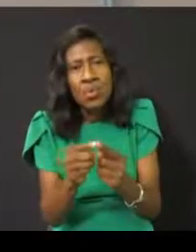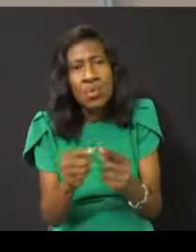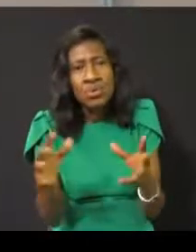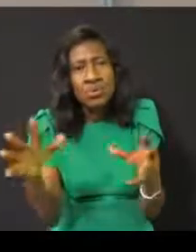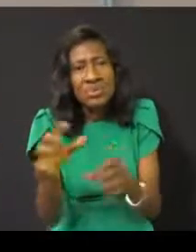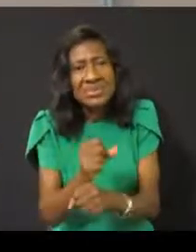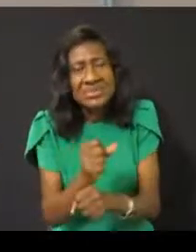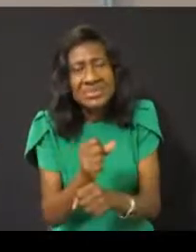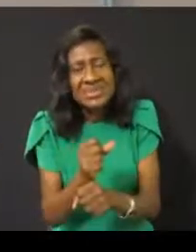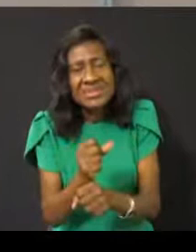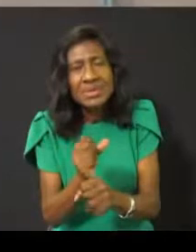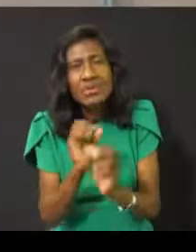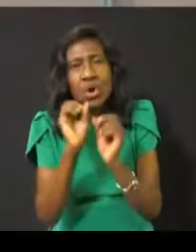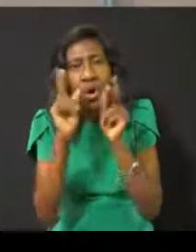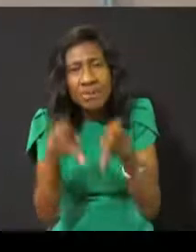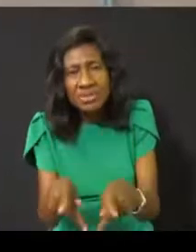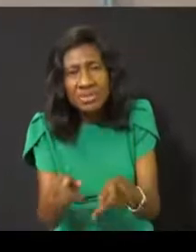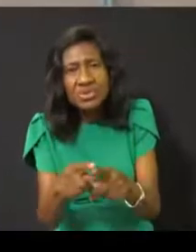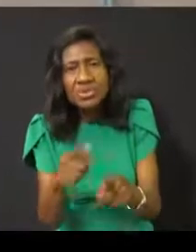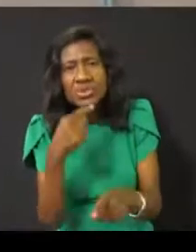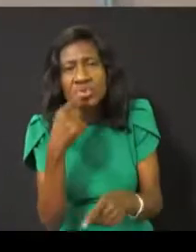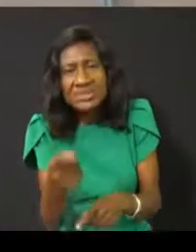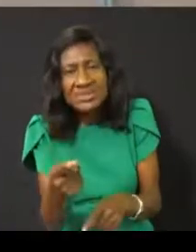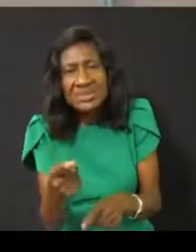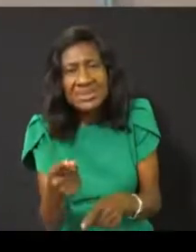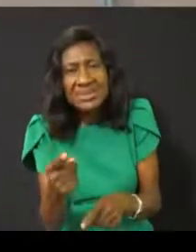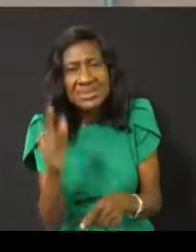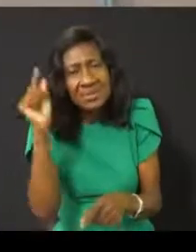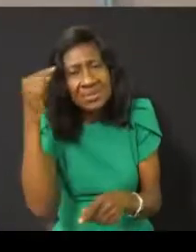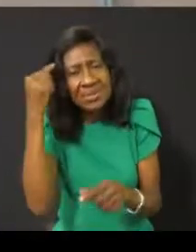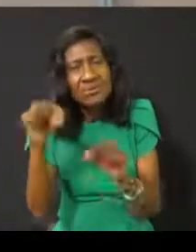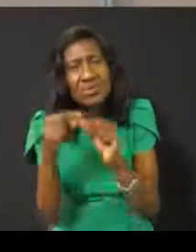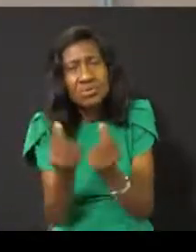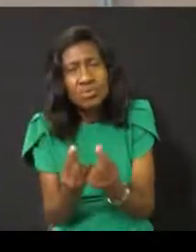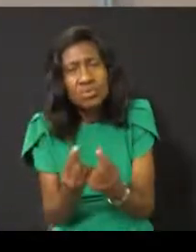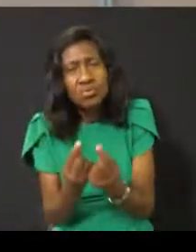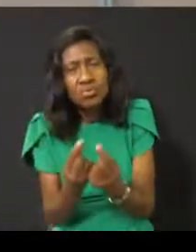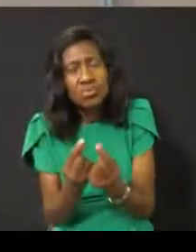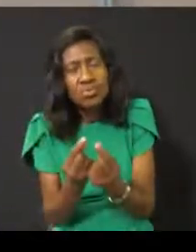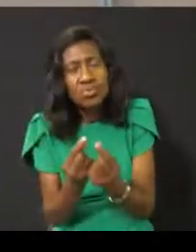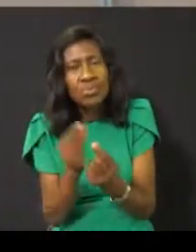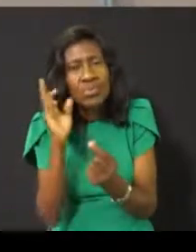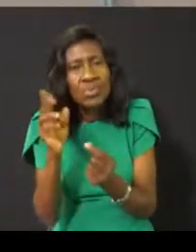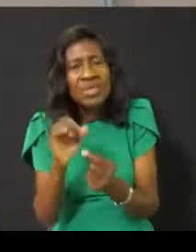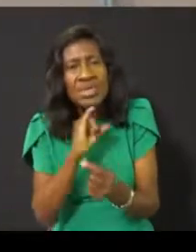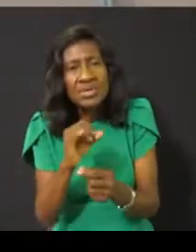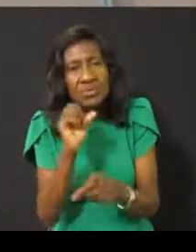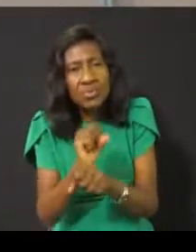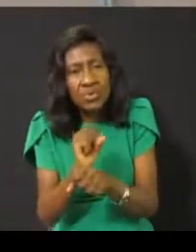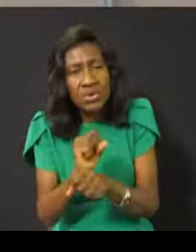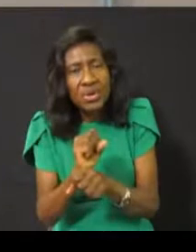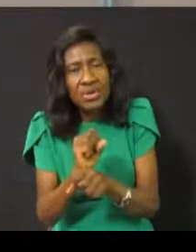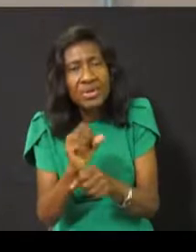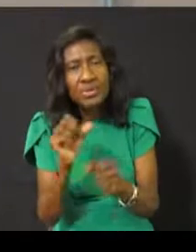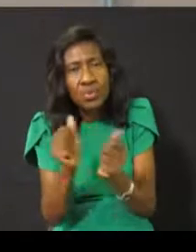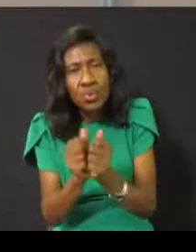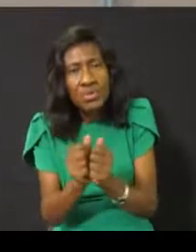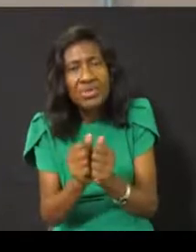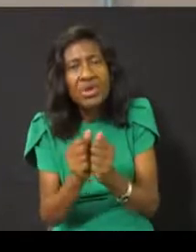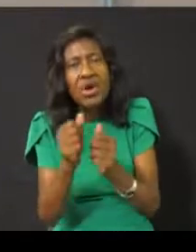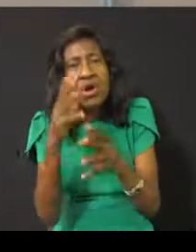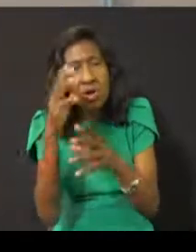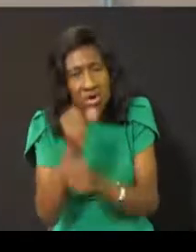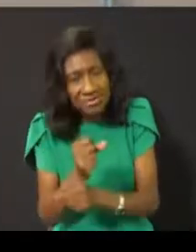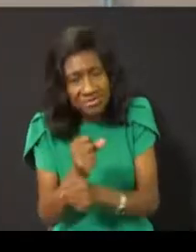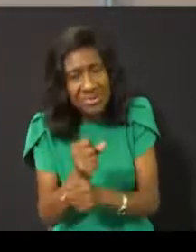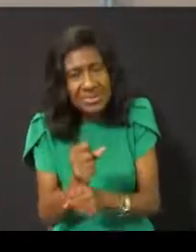last opportunity to say, though, that this administration is moving forward with confidence. And the Cayman Islands have been